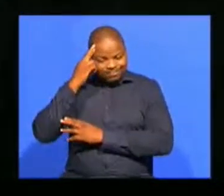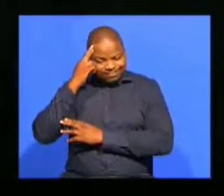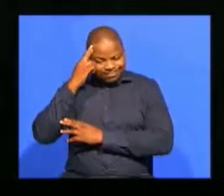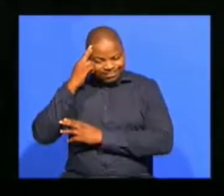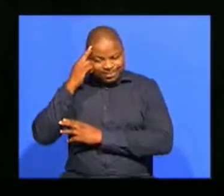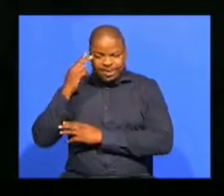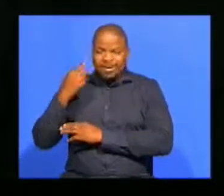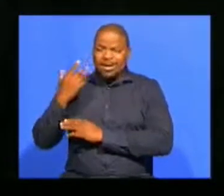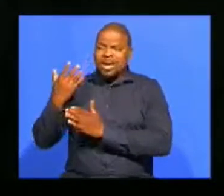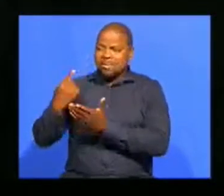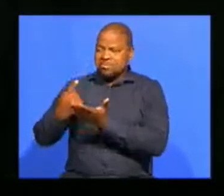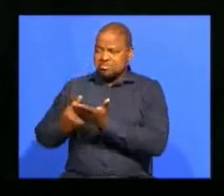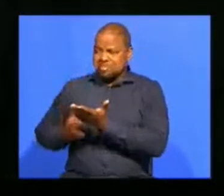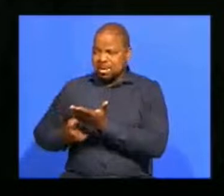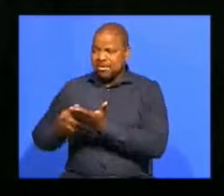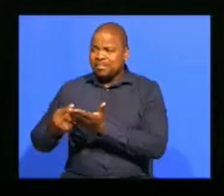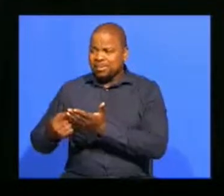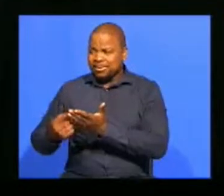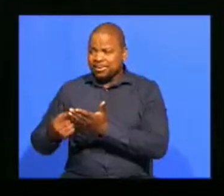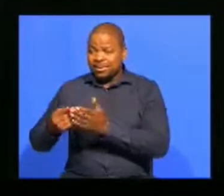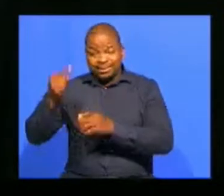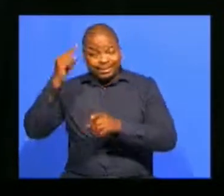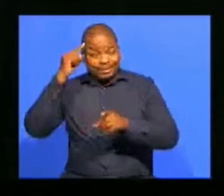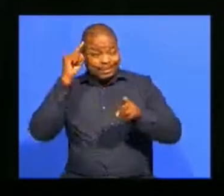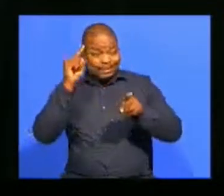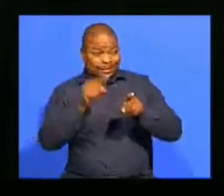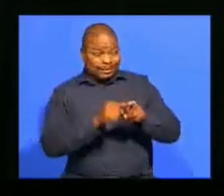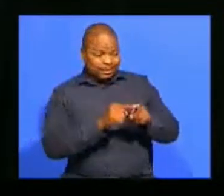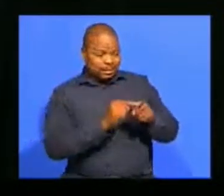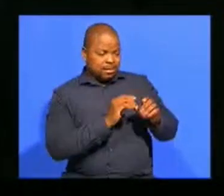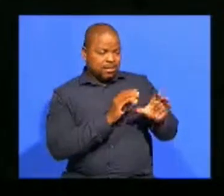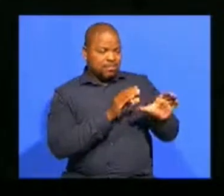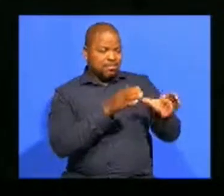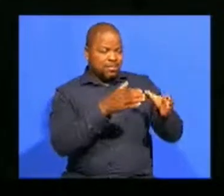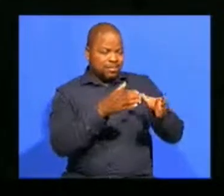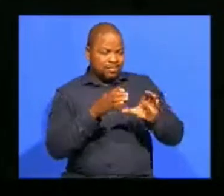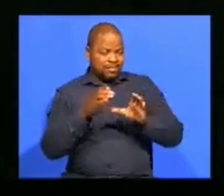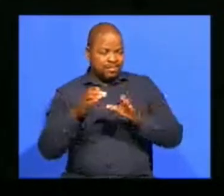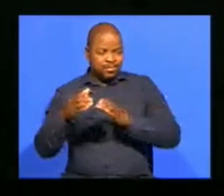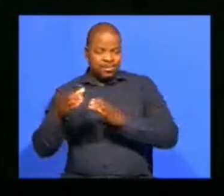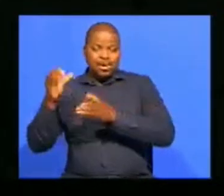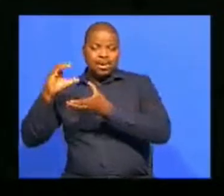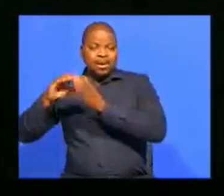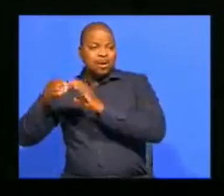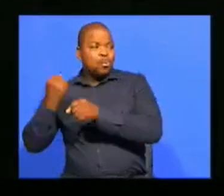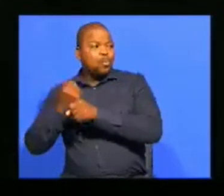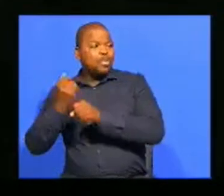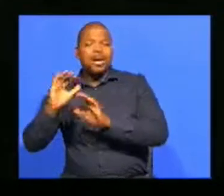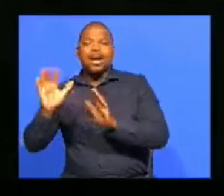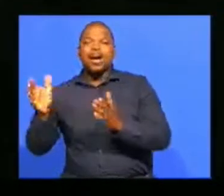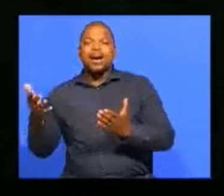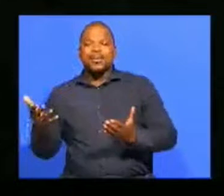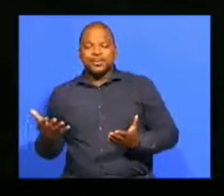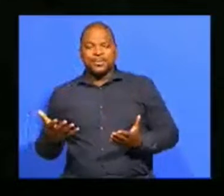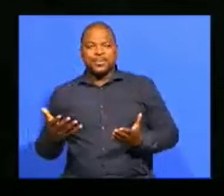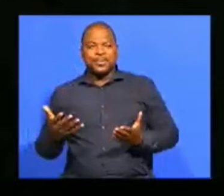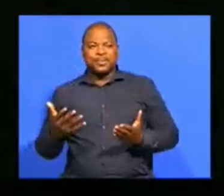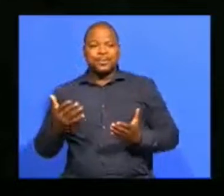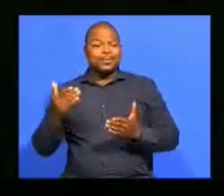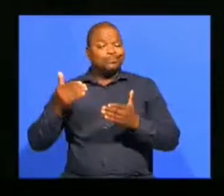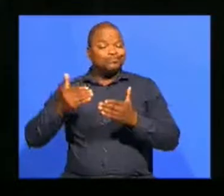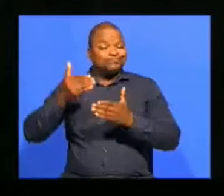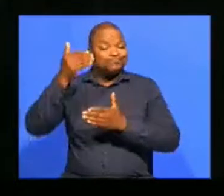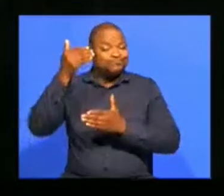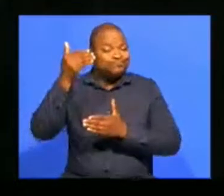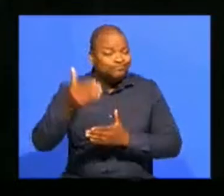the official talks was to agree on those areas in which we would collaborate on. The next